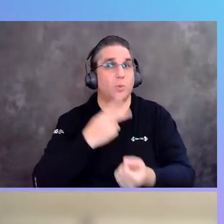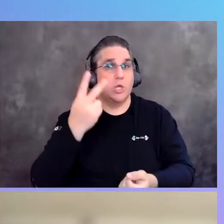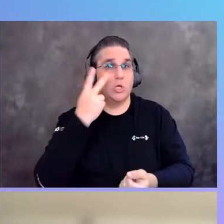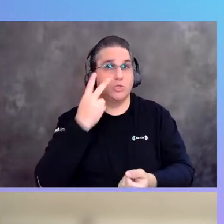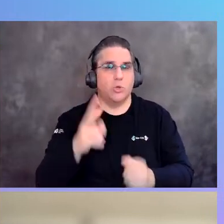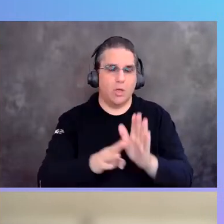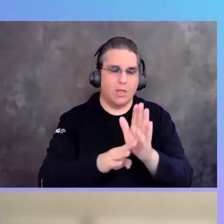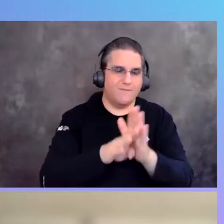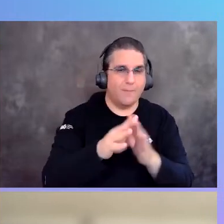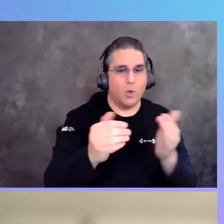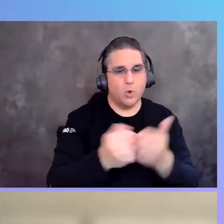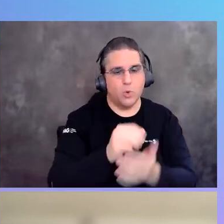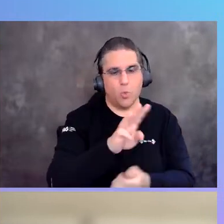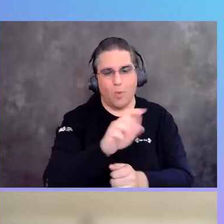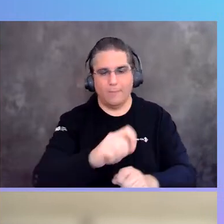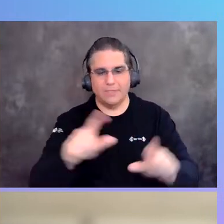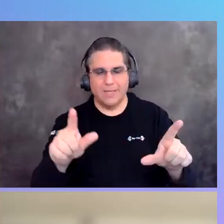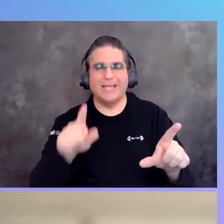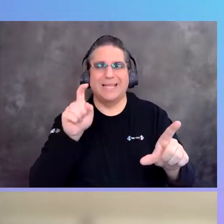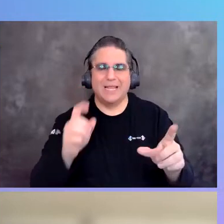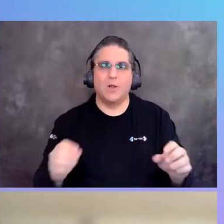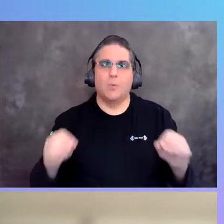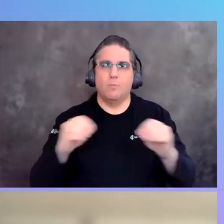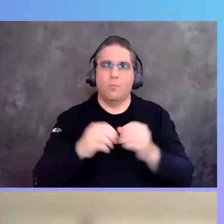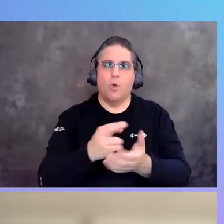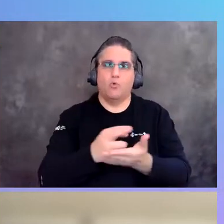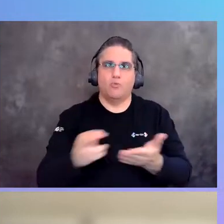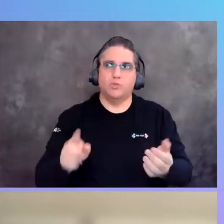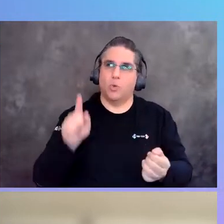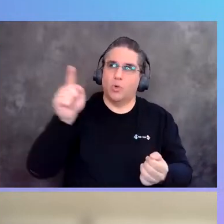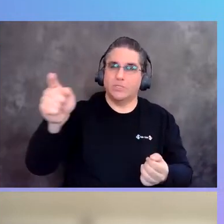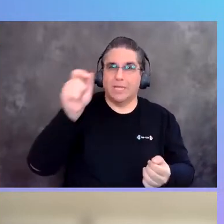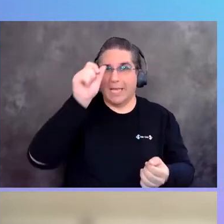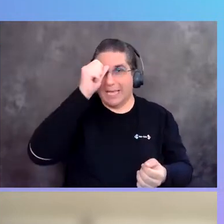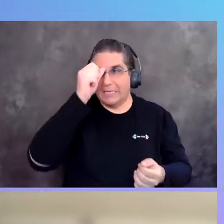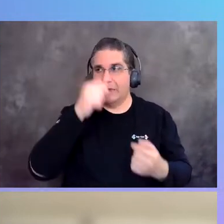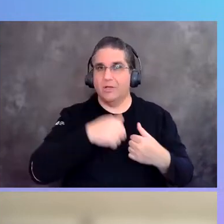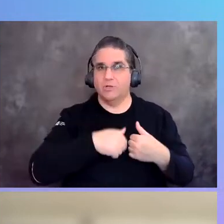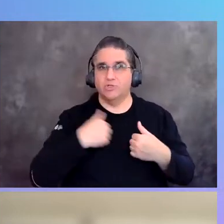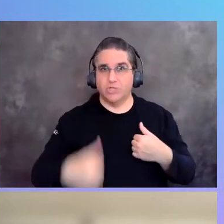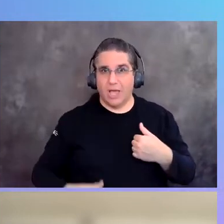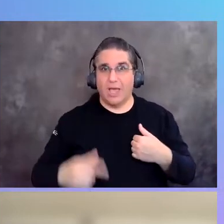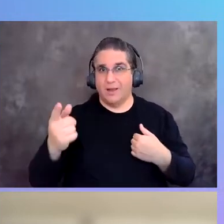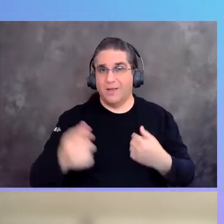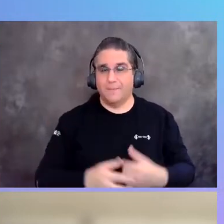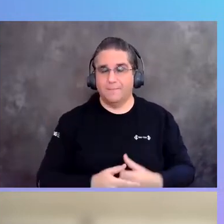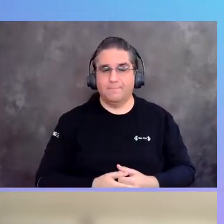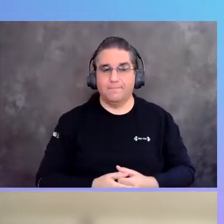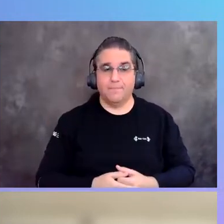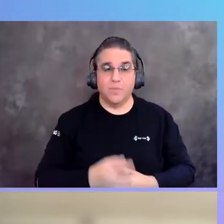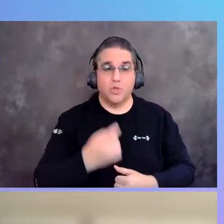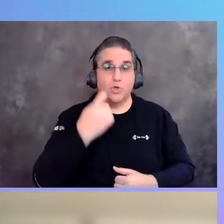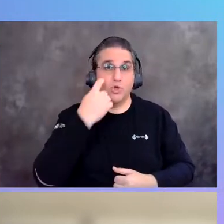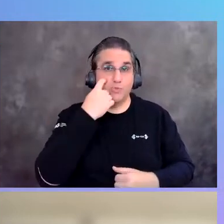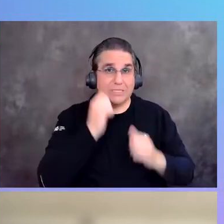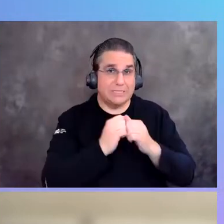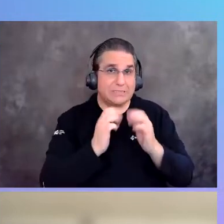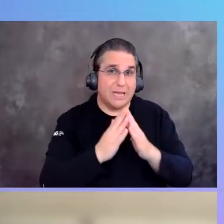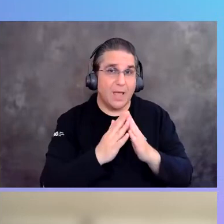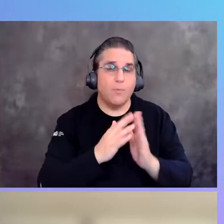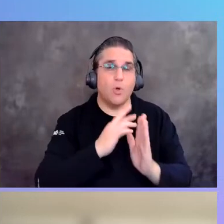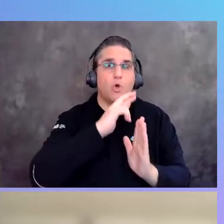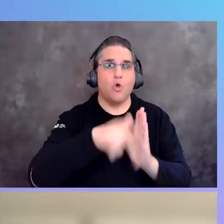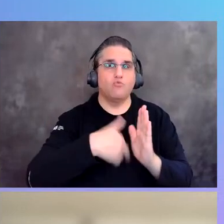our websites, and more resource in India and China. We've just started to roll out role-based training. So I looked at